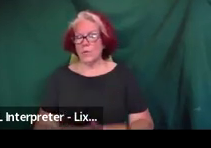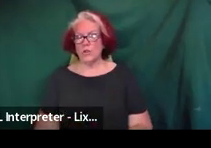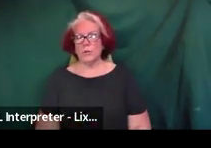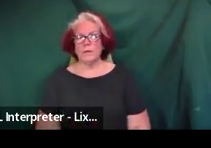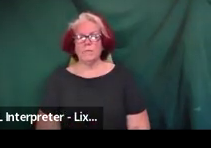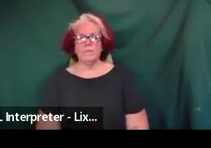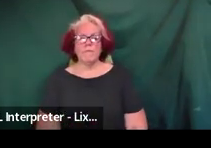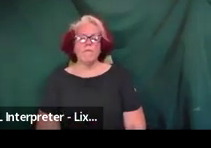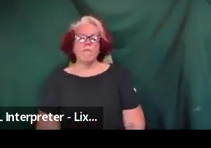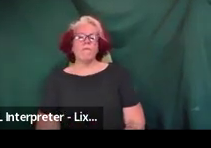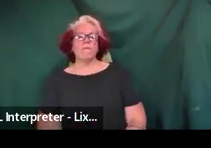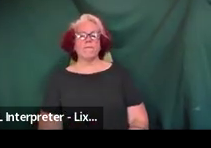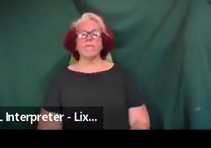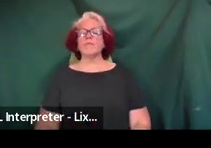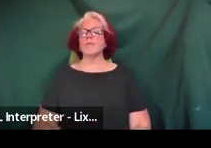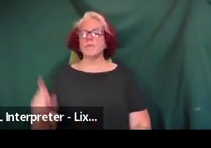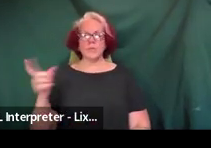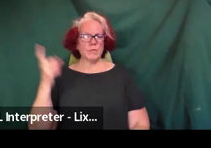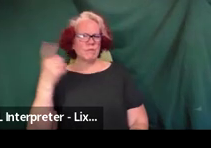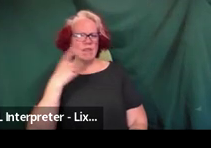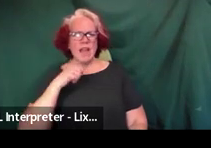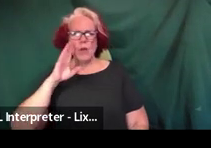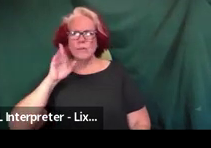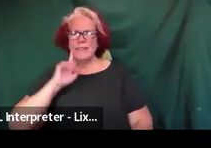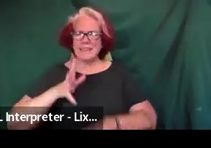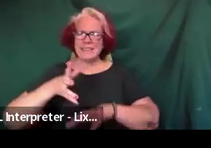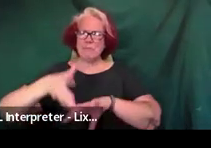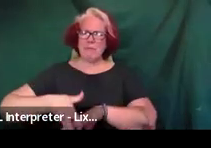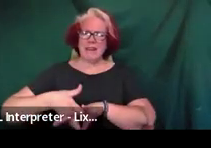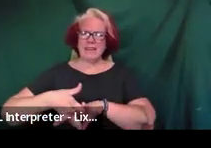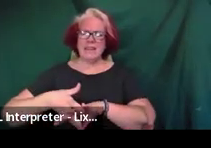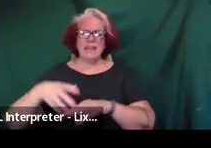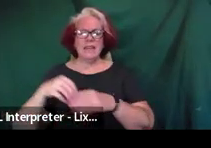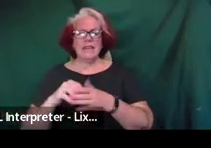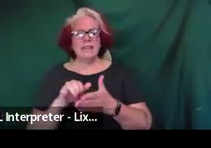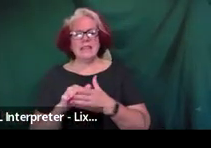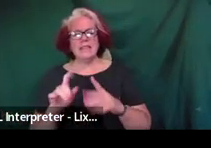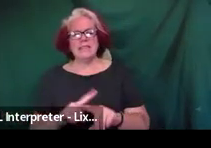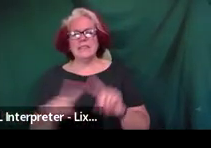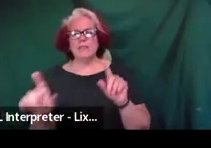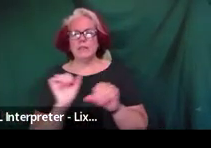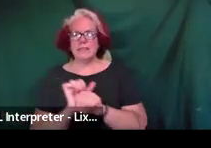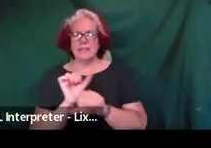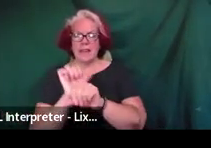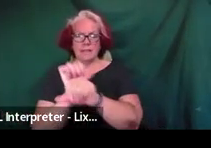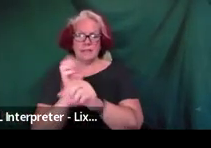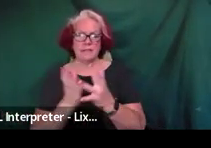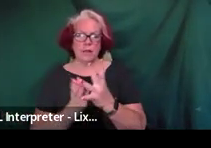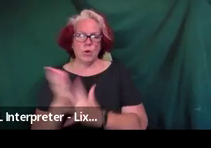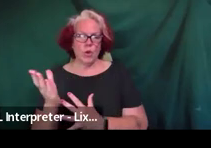I would say that it's embedded. It's embedded in these different tasks that we're going through. If